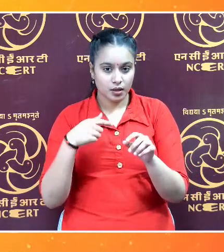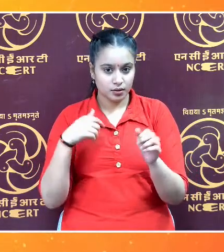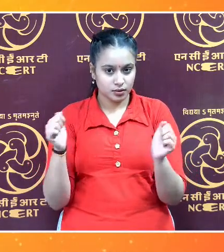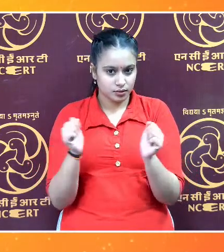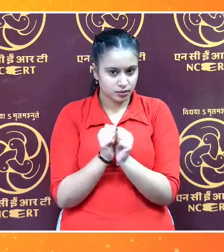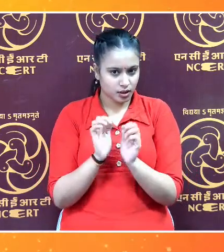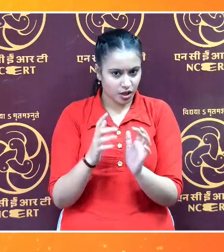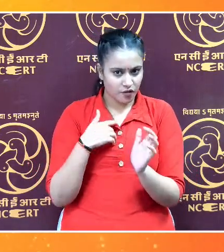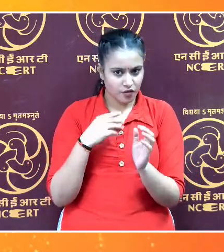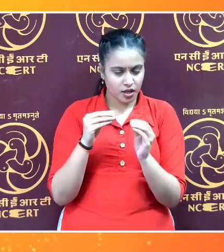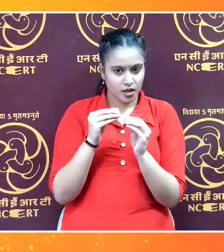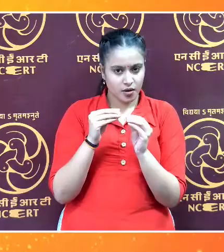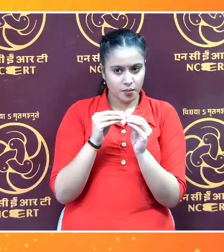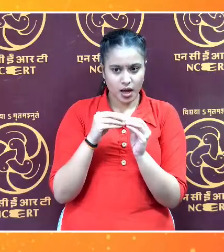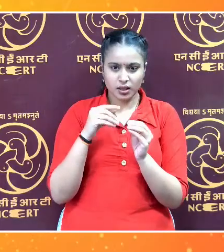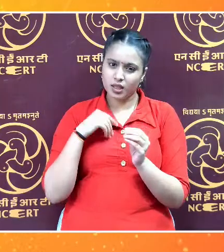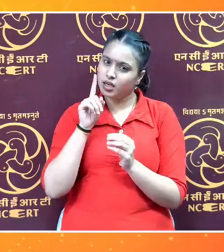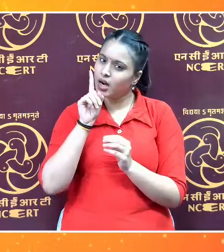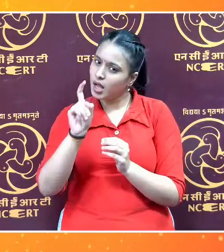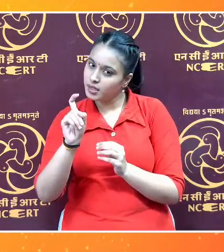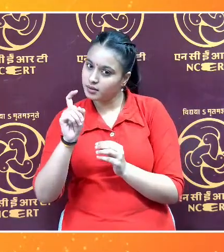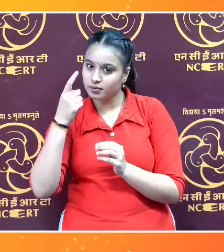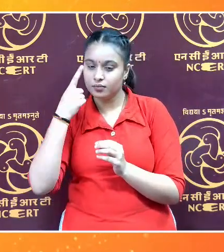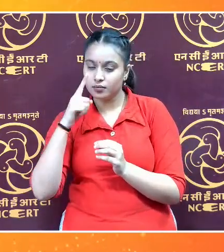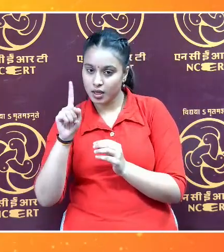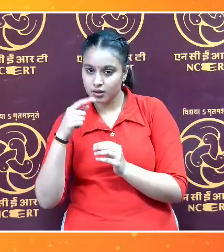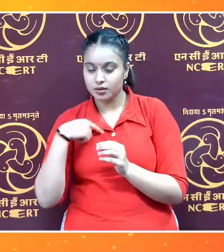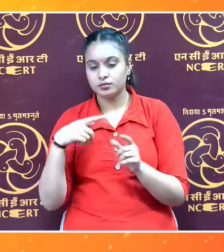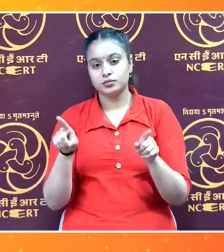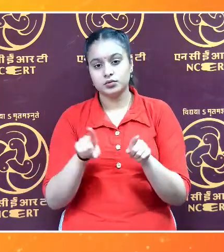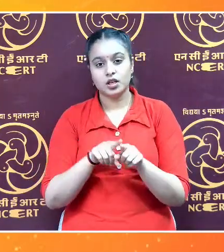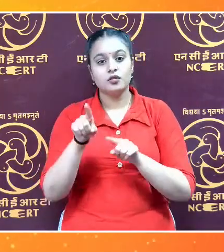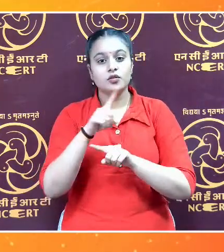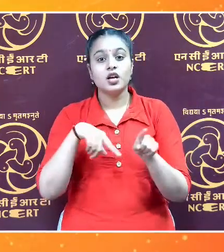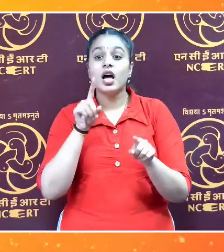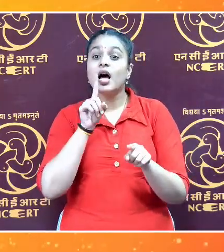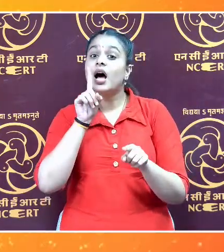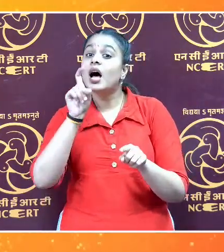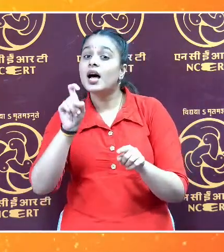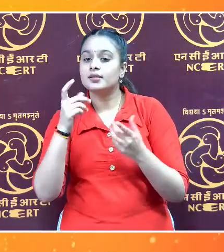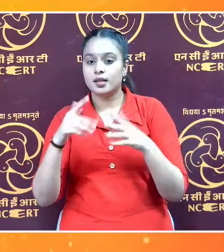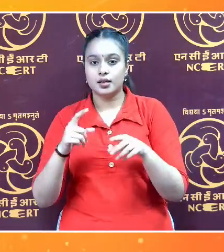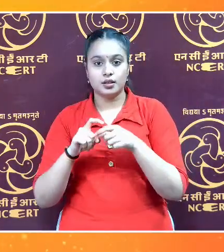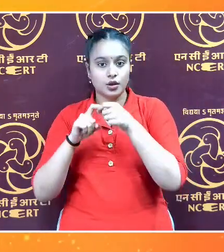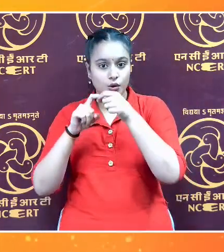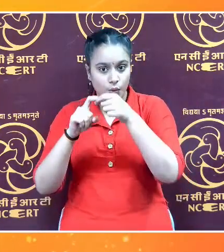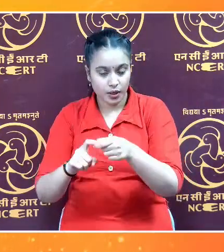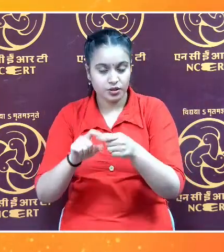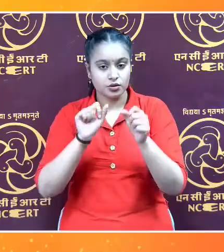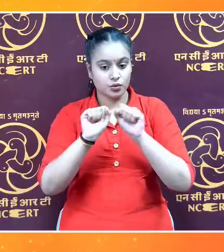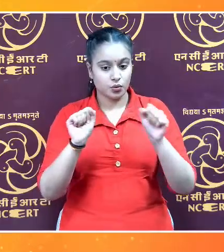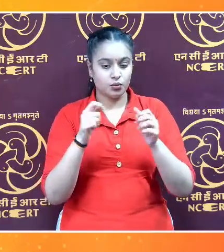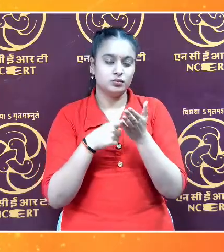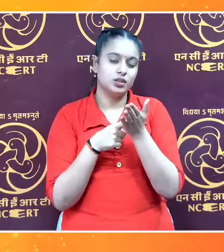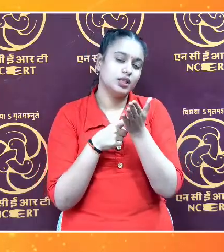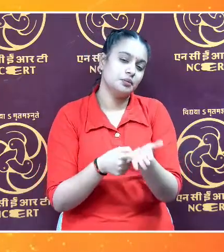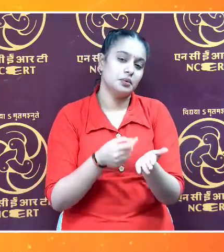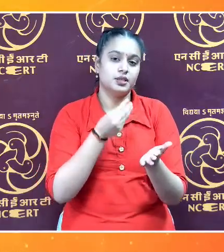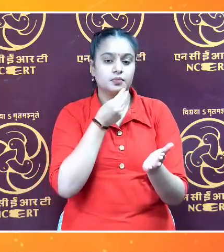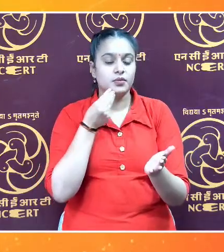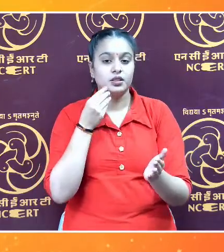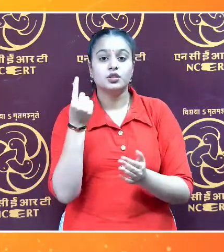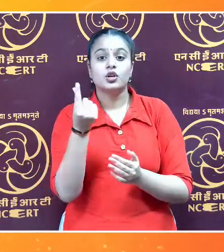asked? Badal asked this Yes, from his mother. mother. So there, when you ask a question, I would request our little learners to